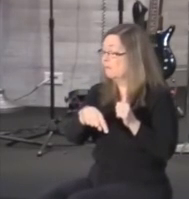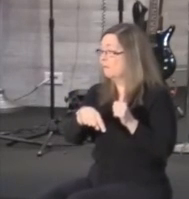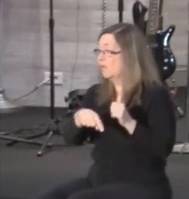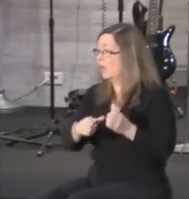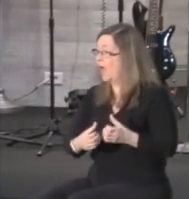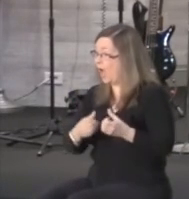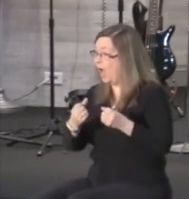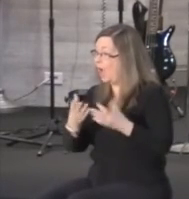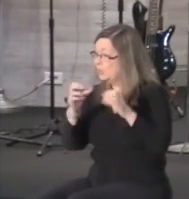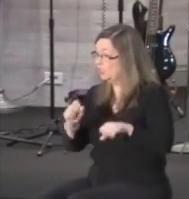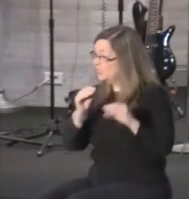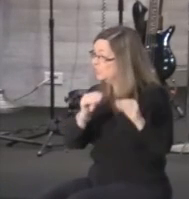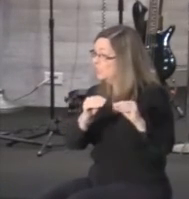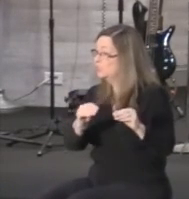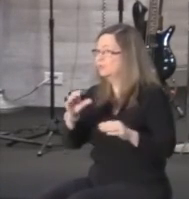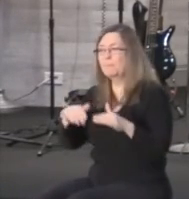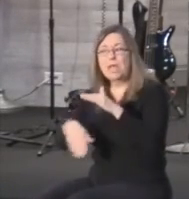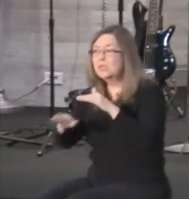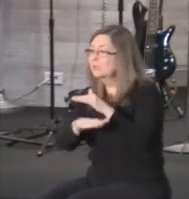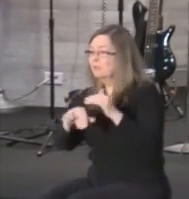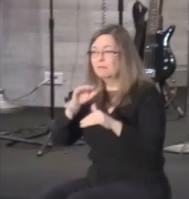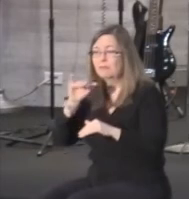The core values of Christianity. That's all he could have taught.